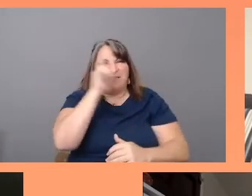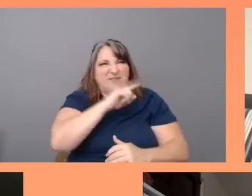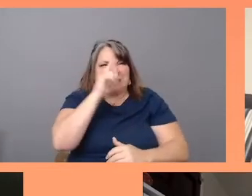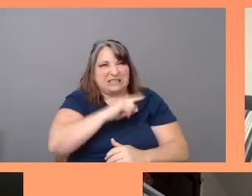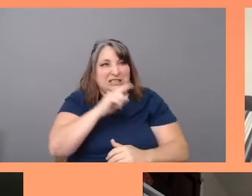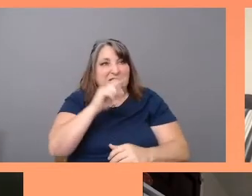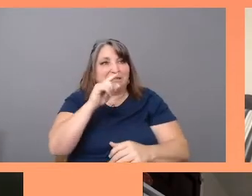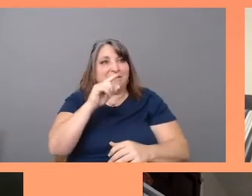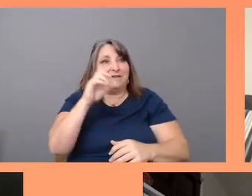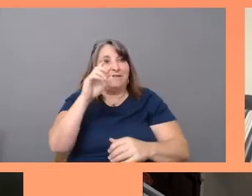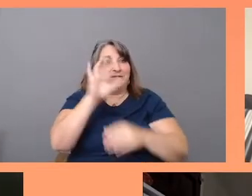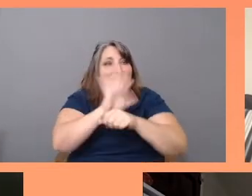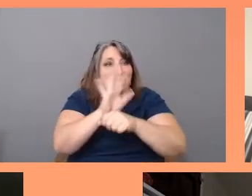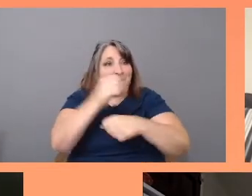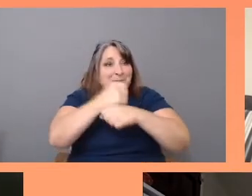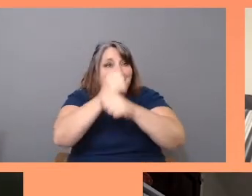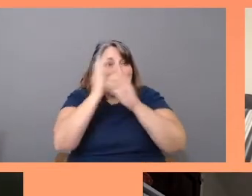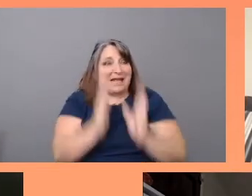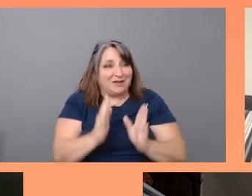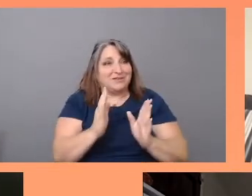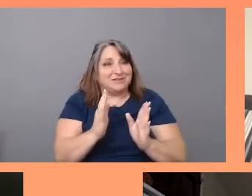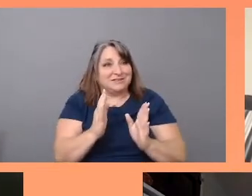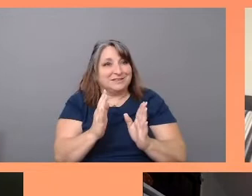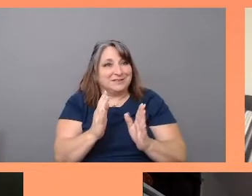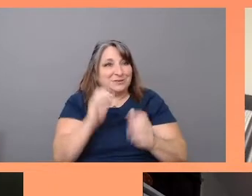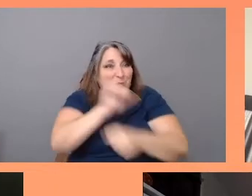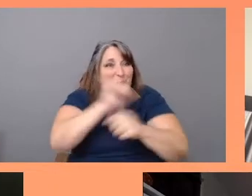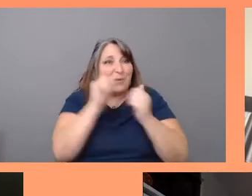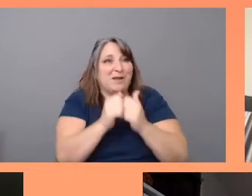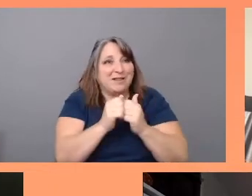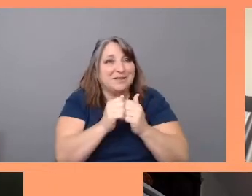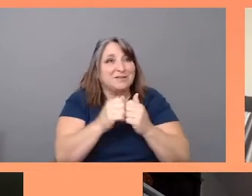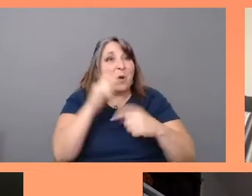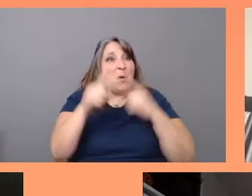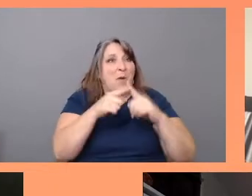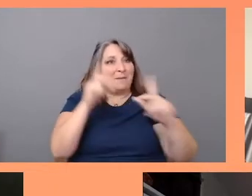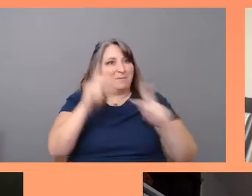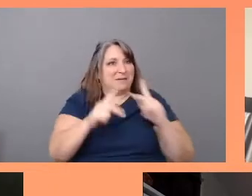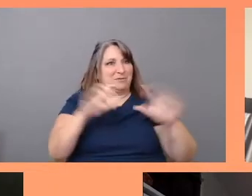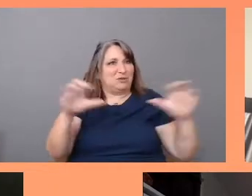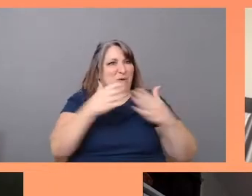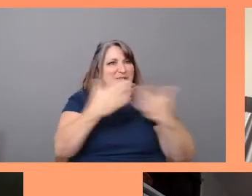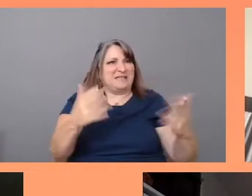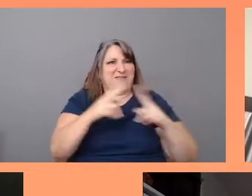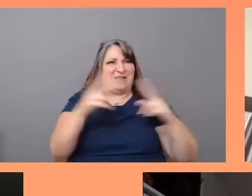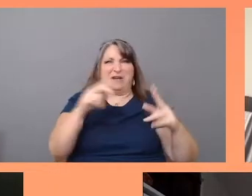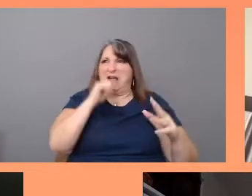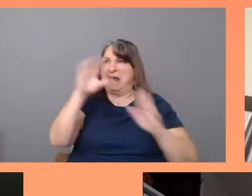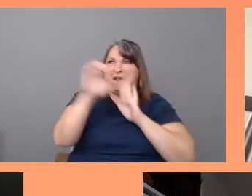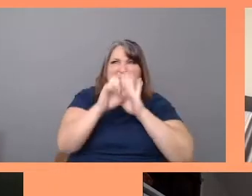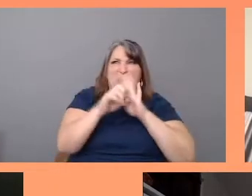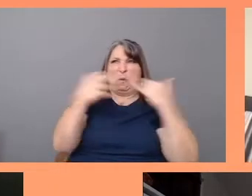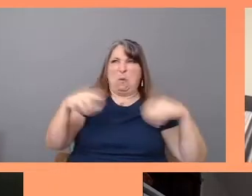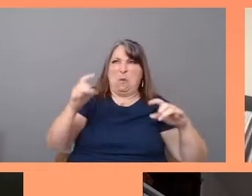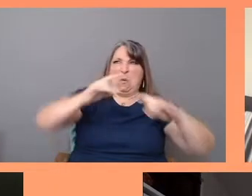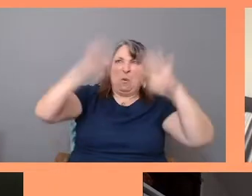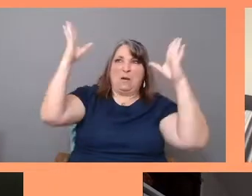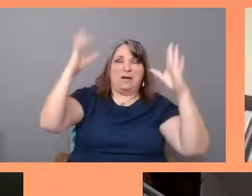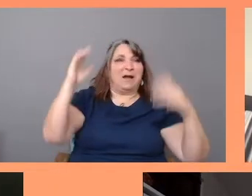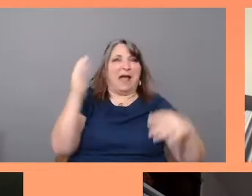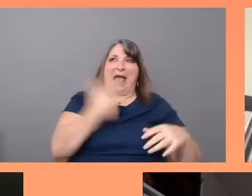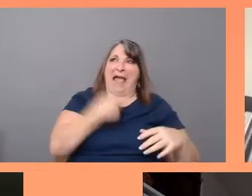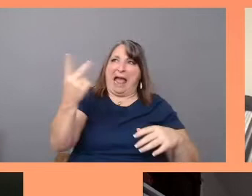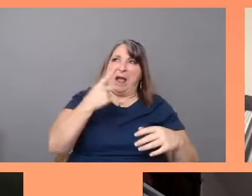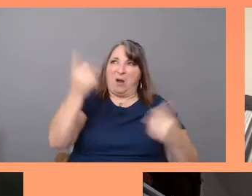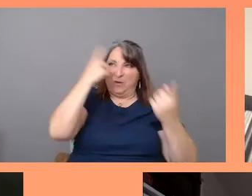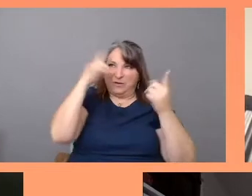then that when people cross lines that I see very clearly, things come up, and our lines are very different, and we don't have an agreed